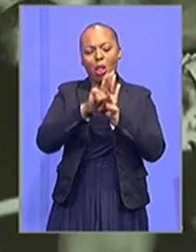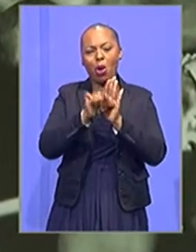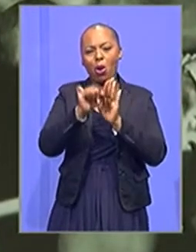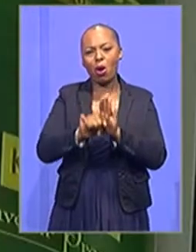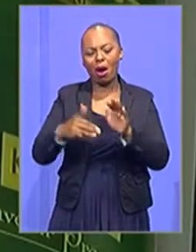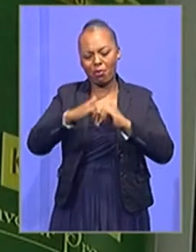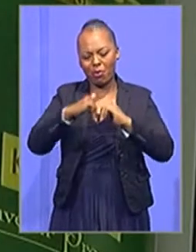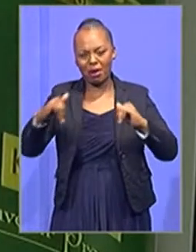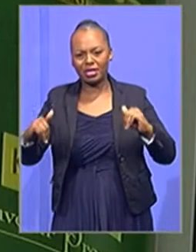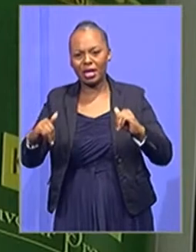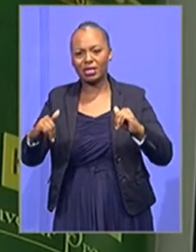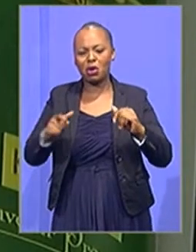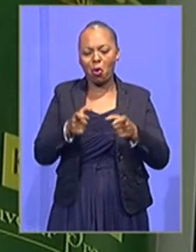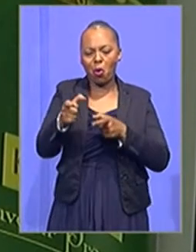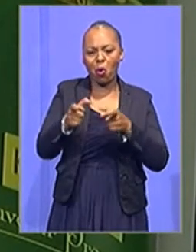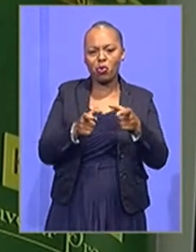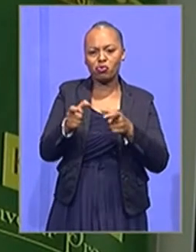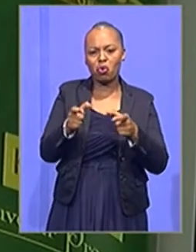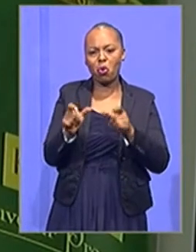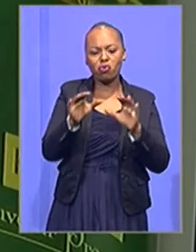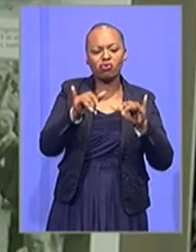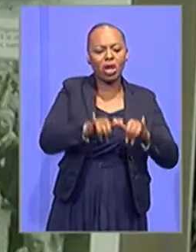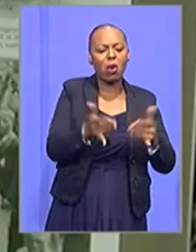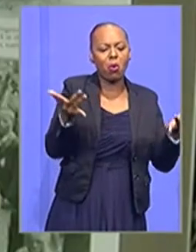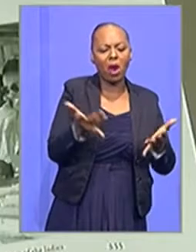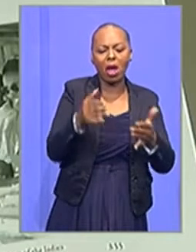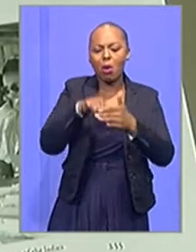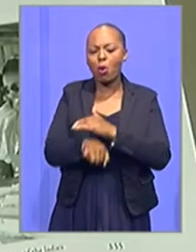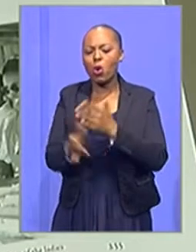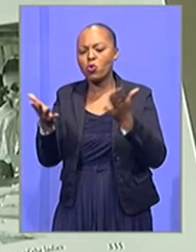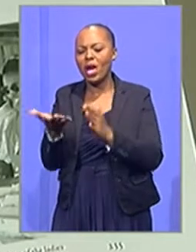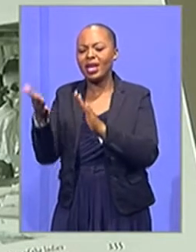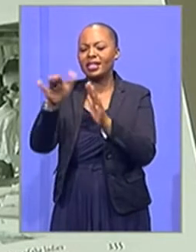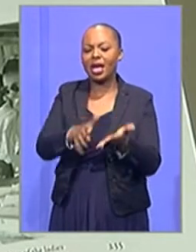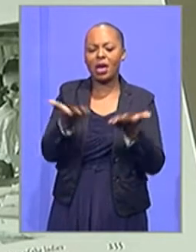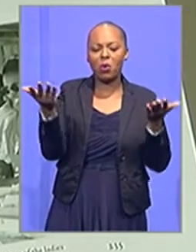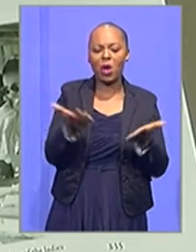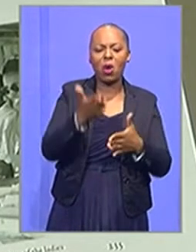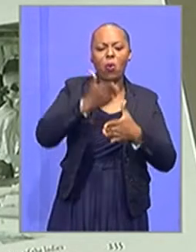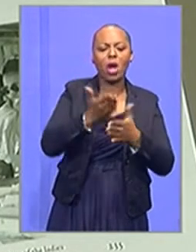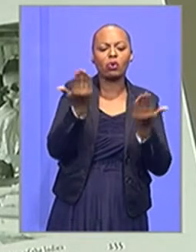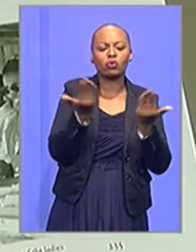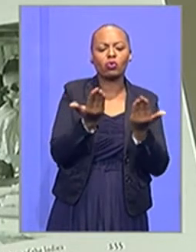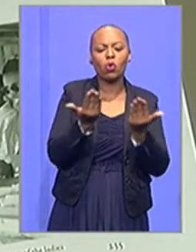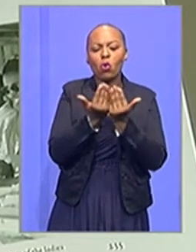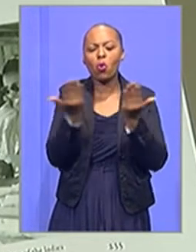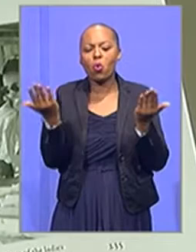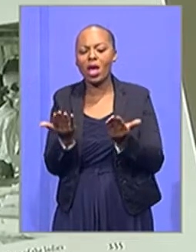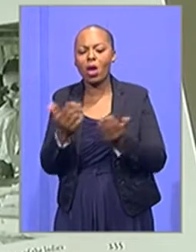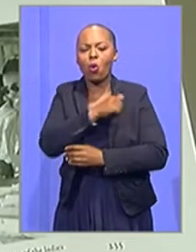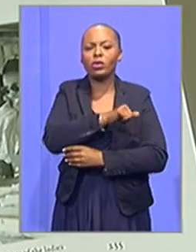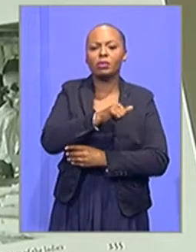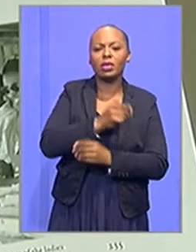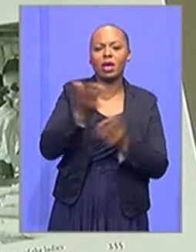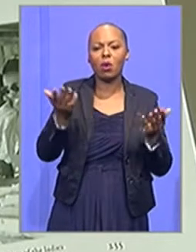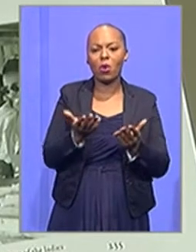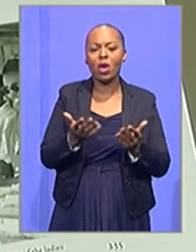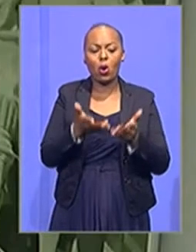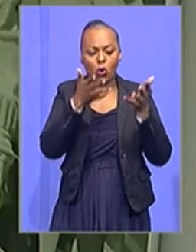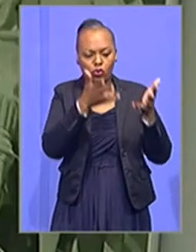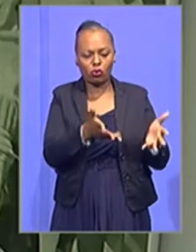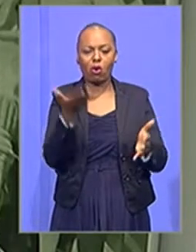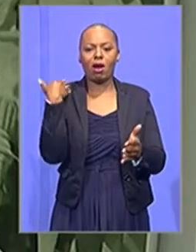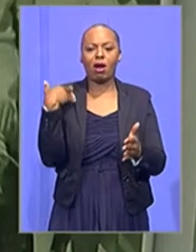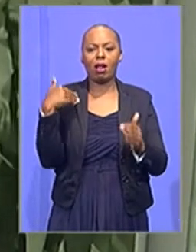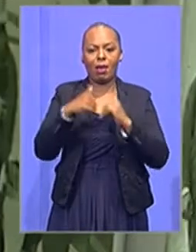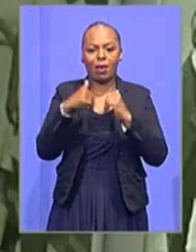movement, where you stayed, where you were born, where you died, where you went to school, which hospital you could go to, they persisted